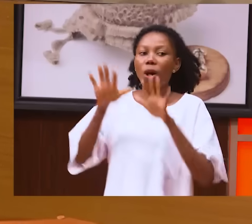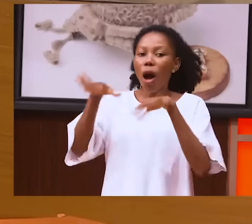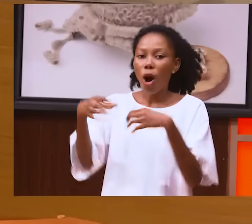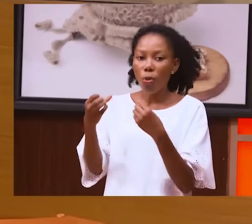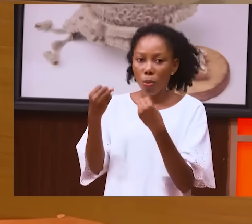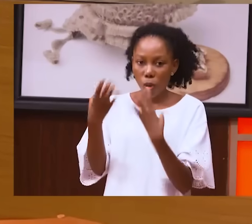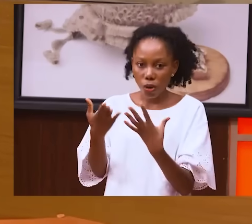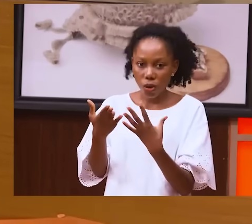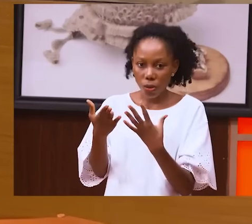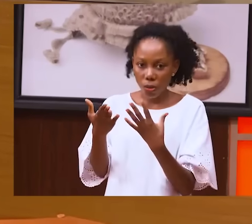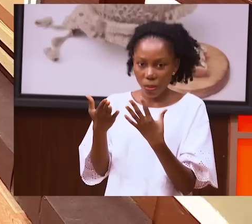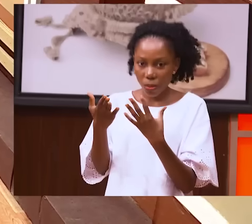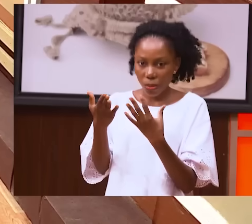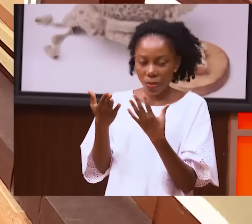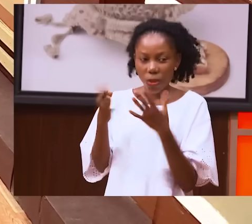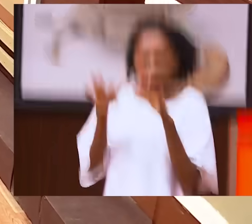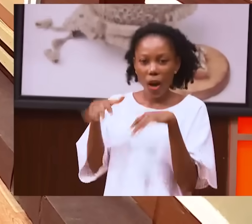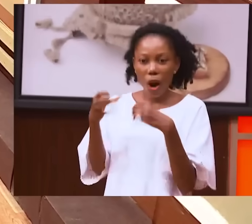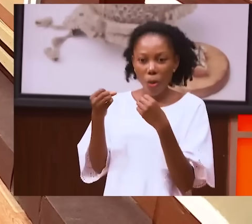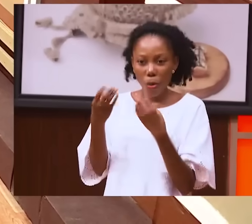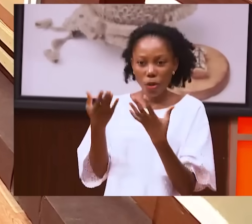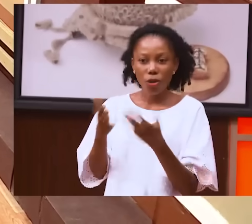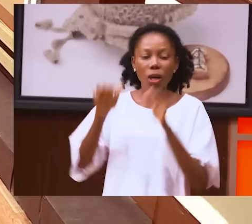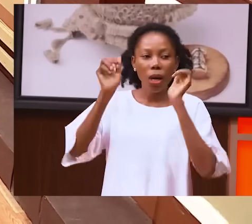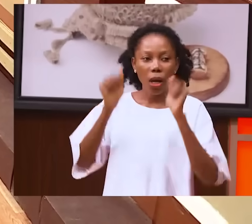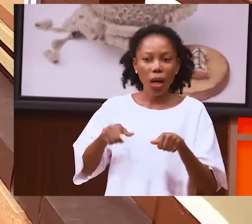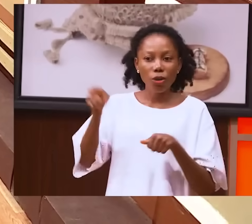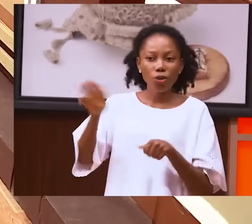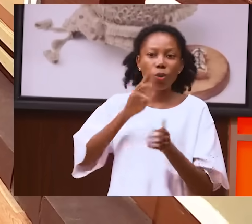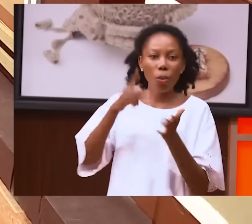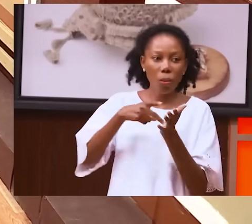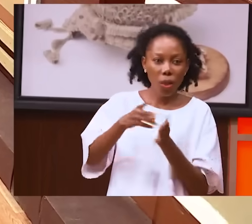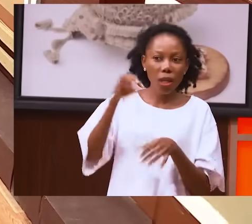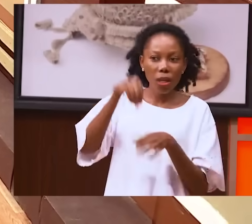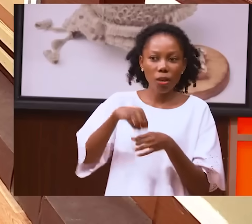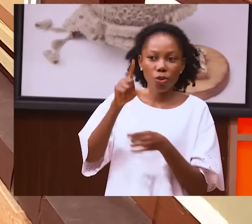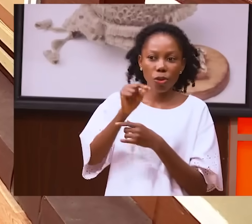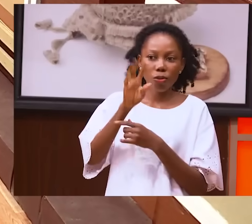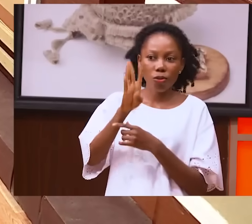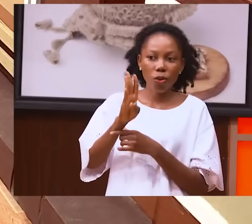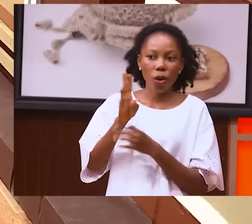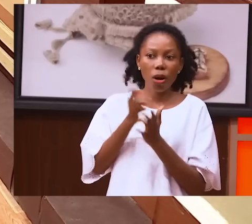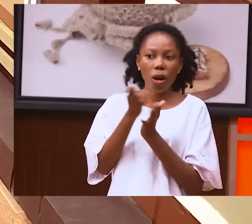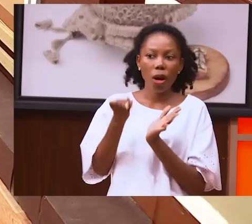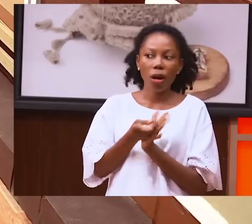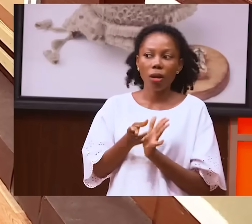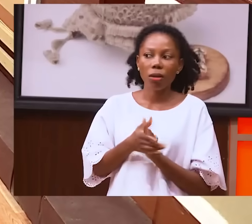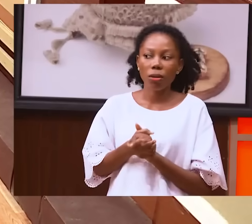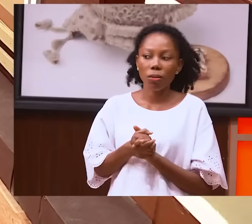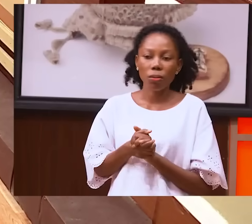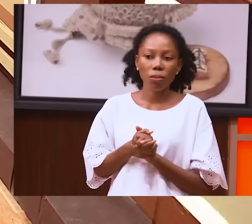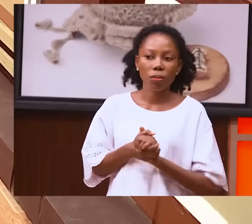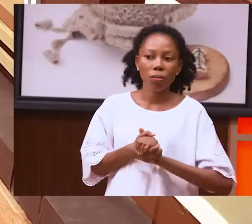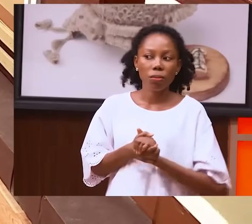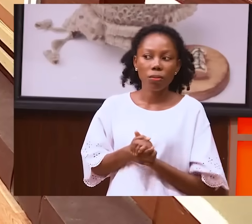How much, listen to me carefully, how much are you going to pay within the next 24 hours? Maybe I'll